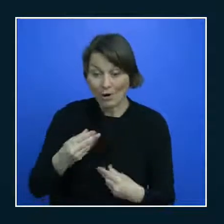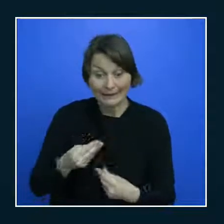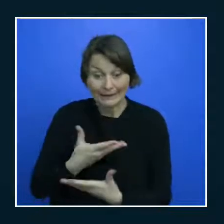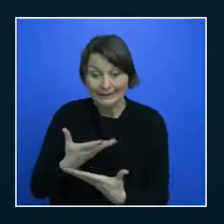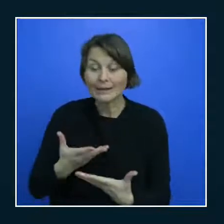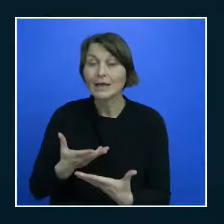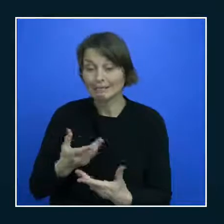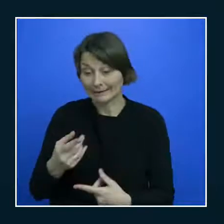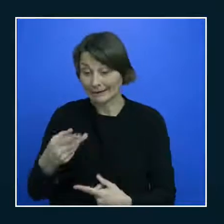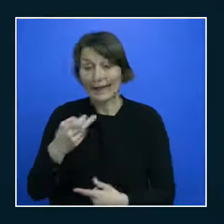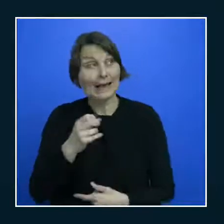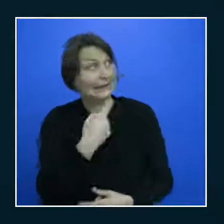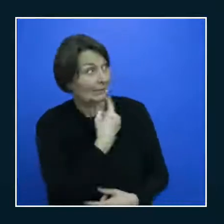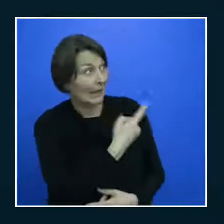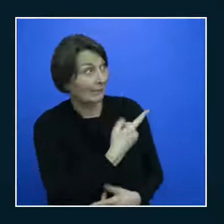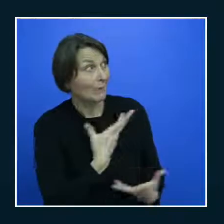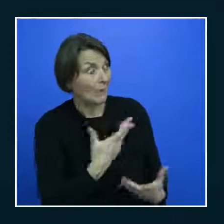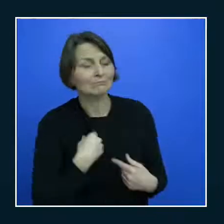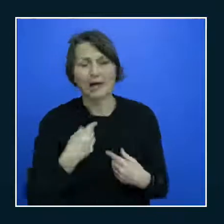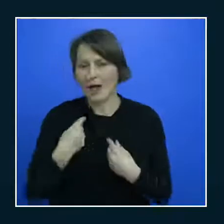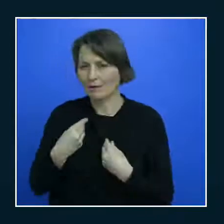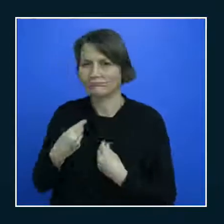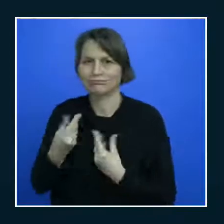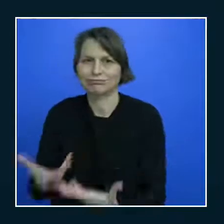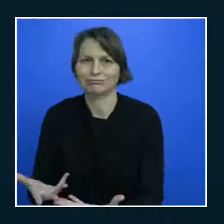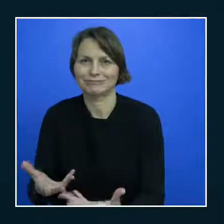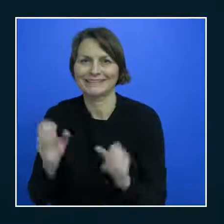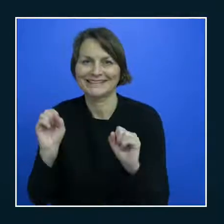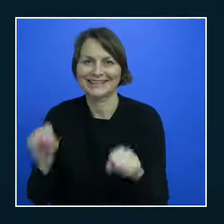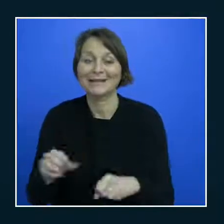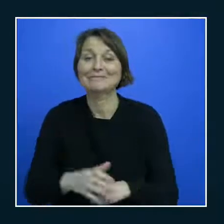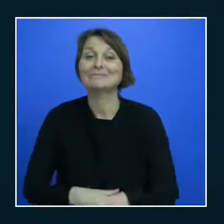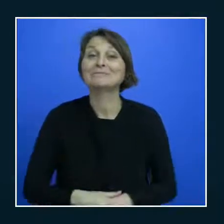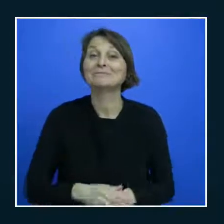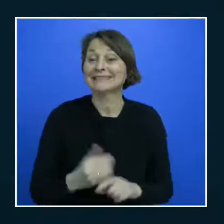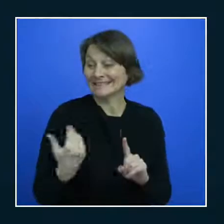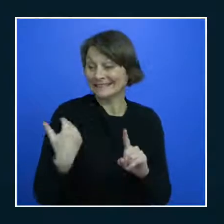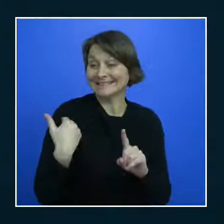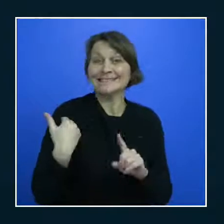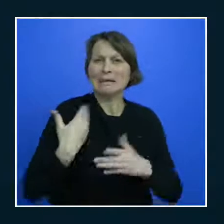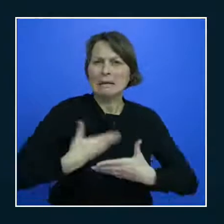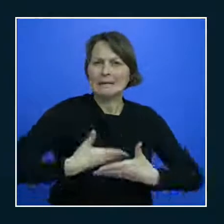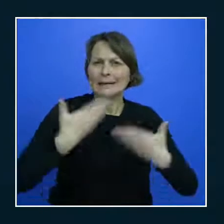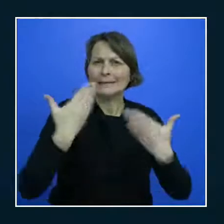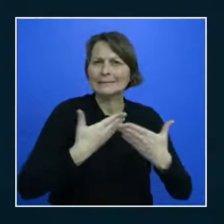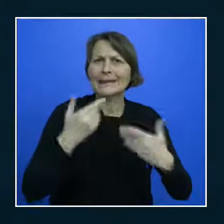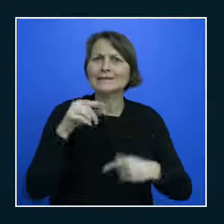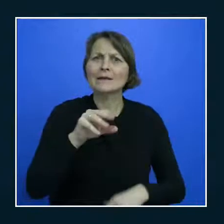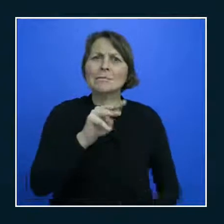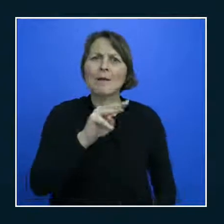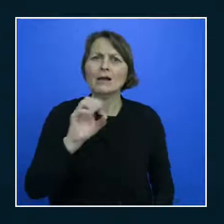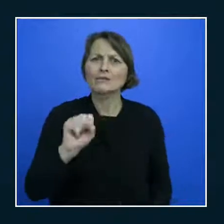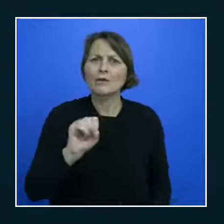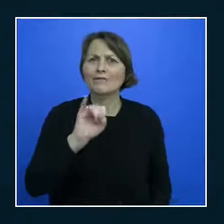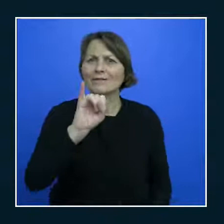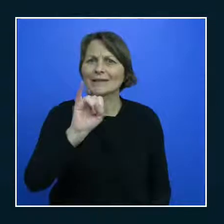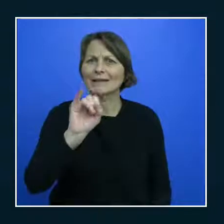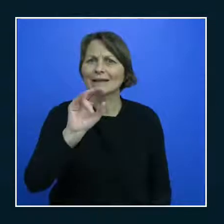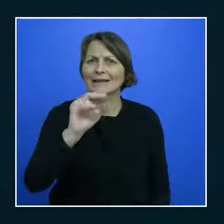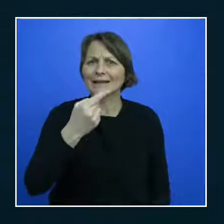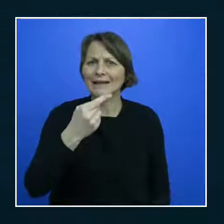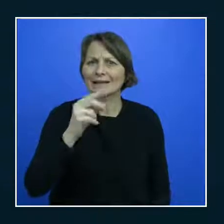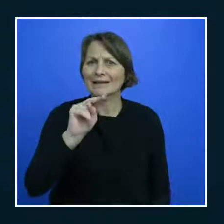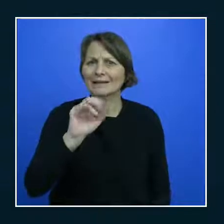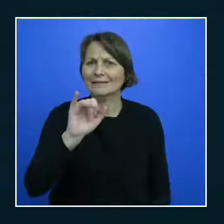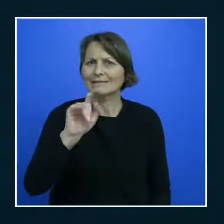for. I really enjoyed Ignite too. Ignite was fun. Yeah, you well, broke it a lot sure of things. looked like you had fun.